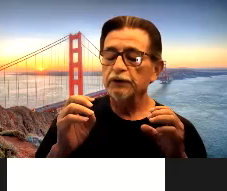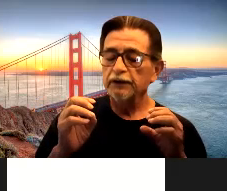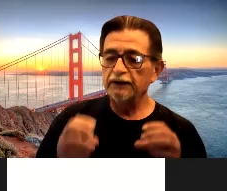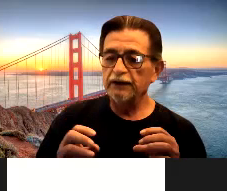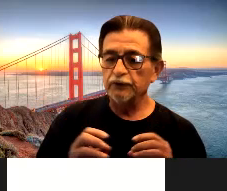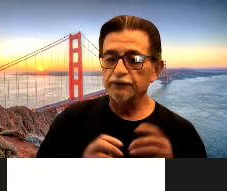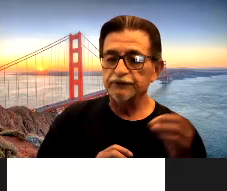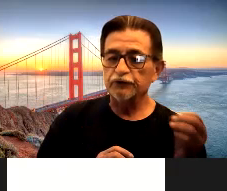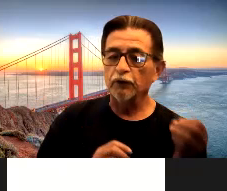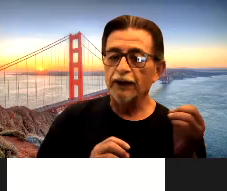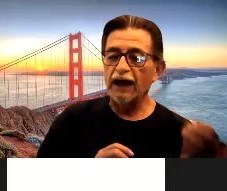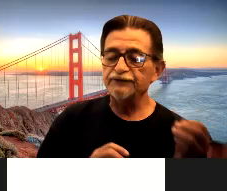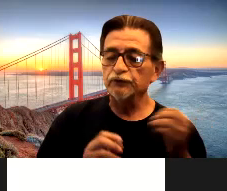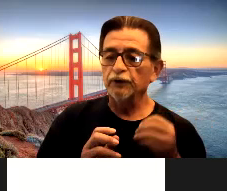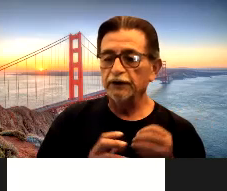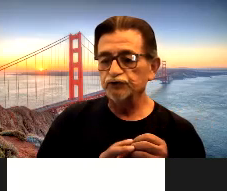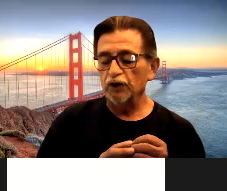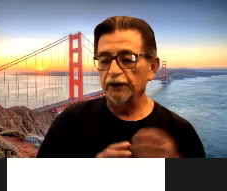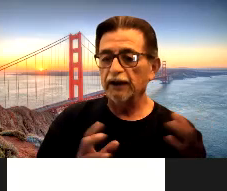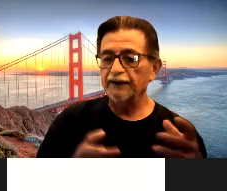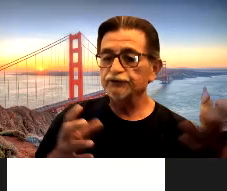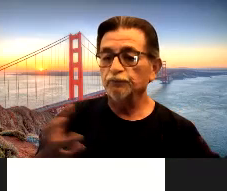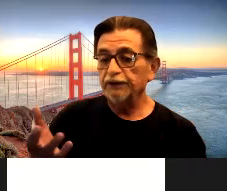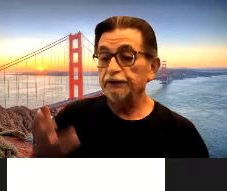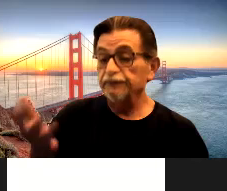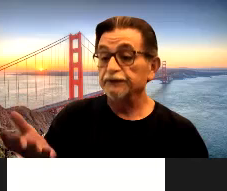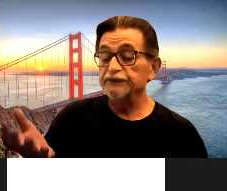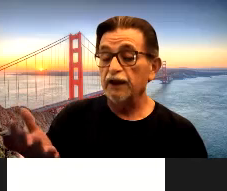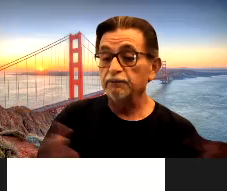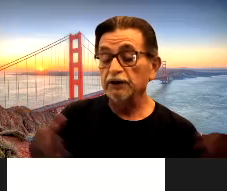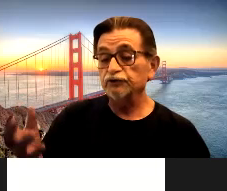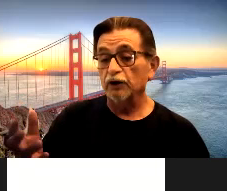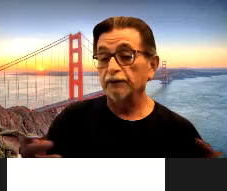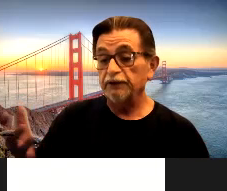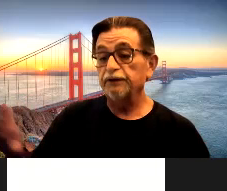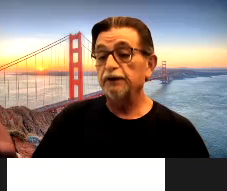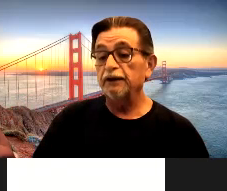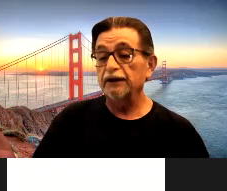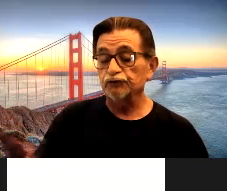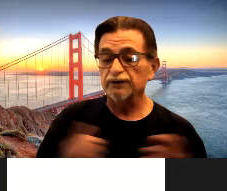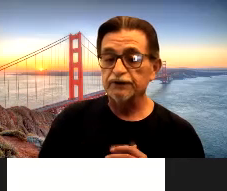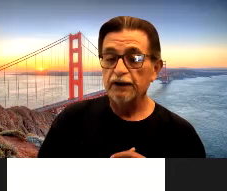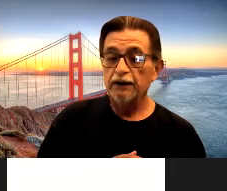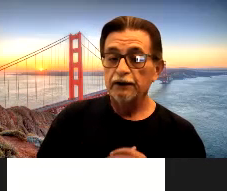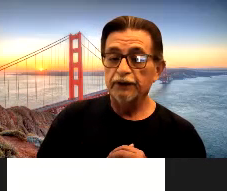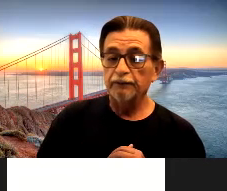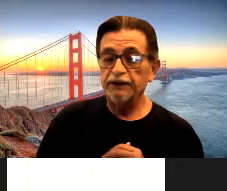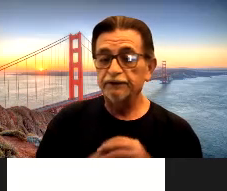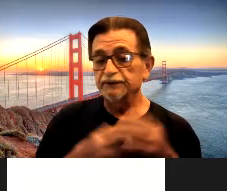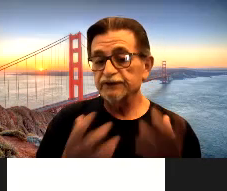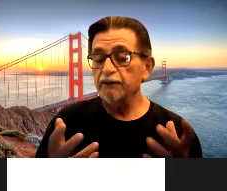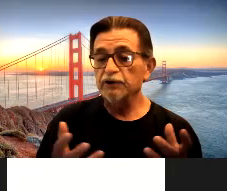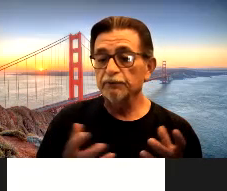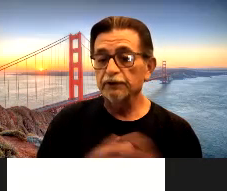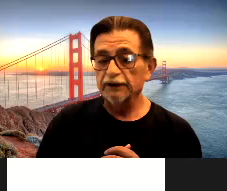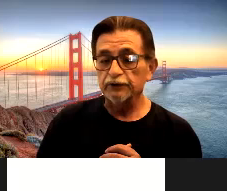of electrons is called isoelectronic. Iso meaning the same, electronic meaning electrons. Okay, meaning